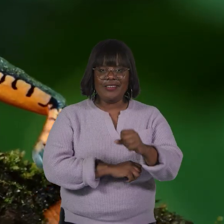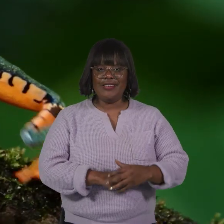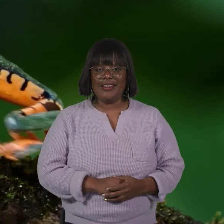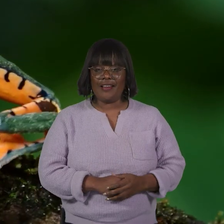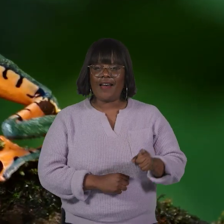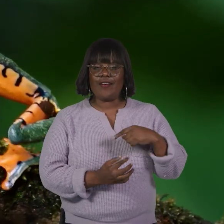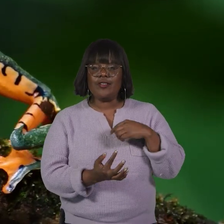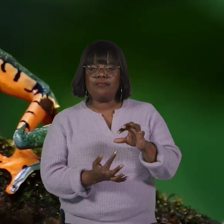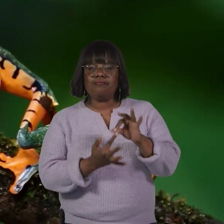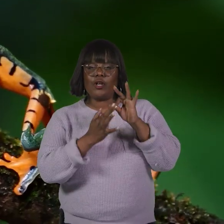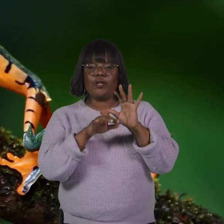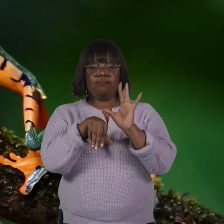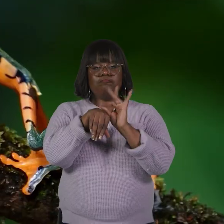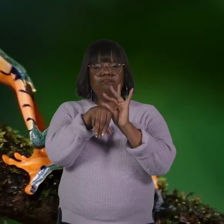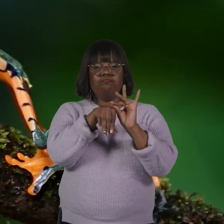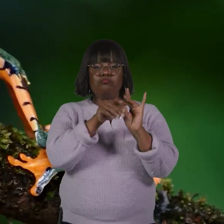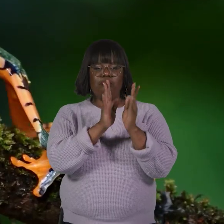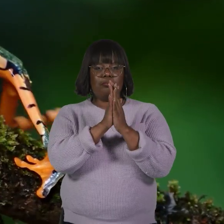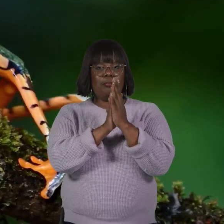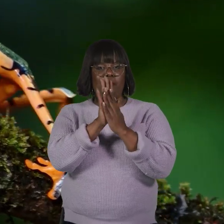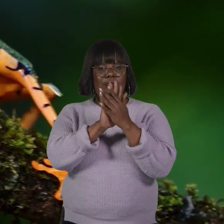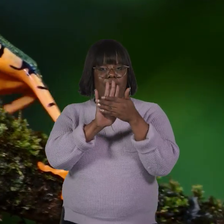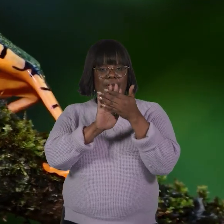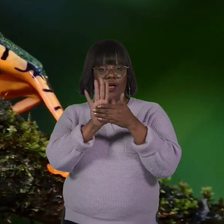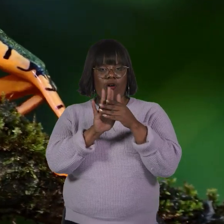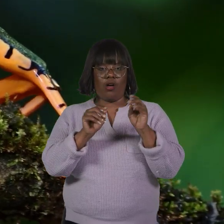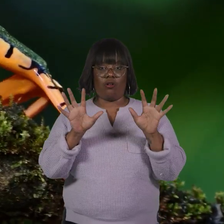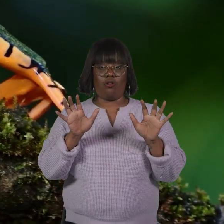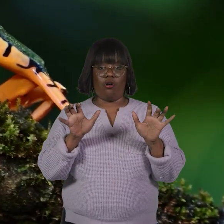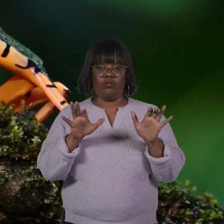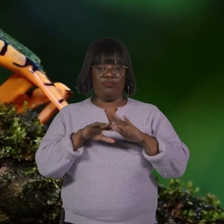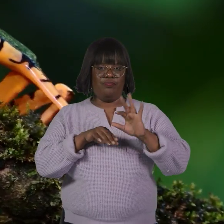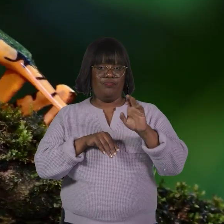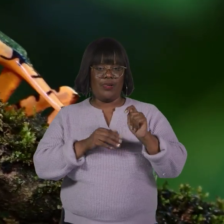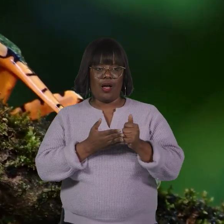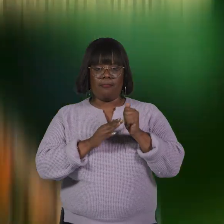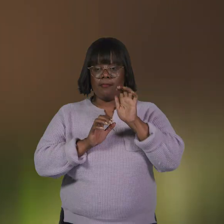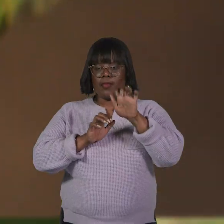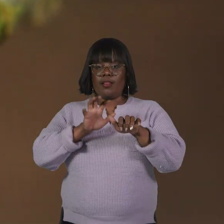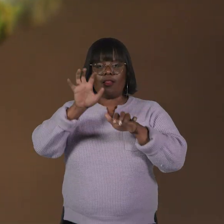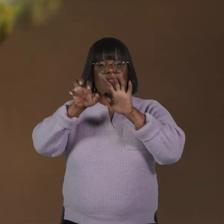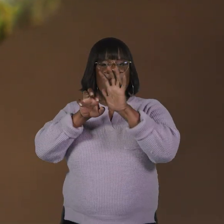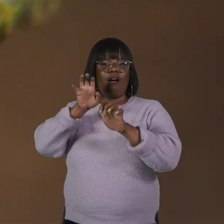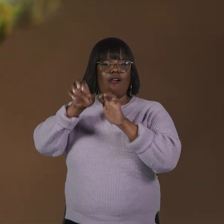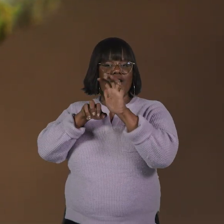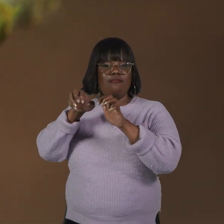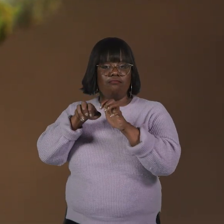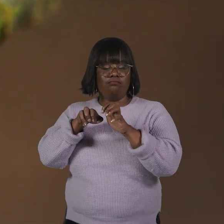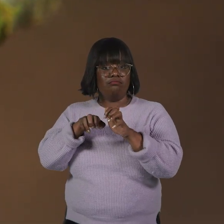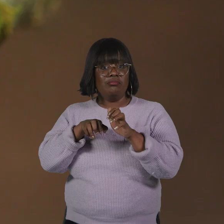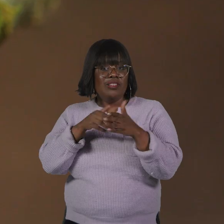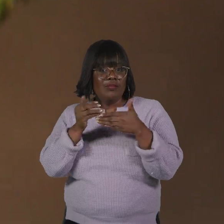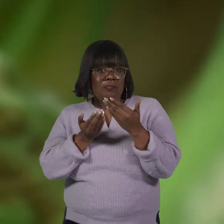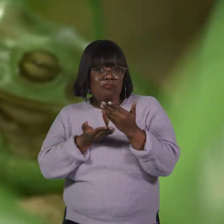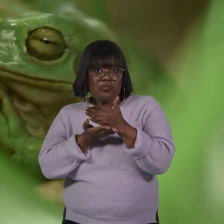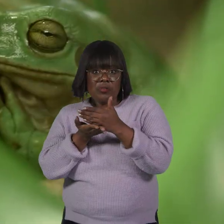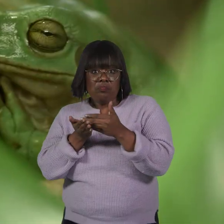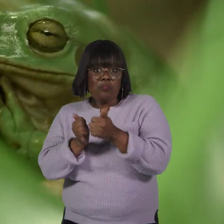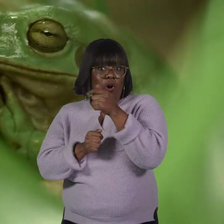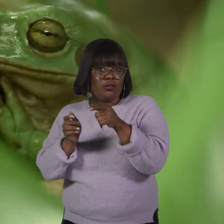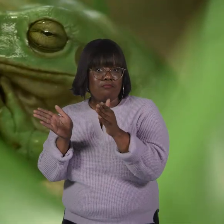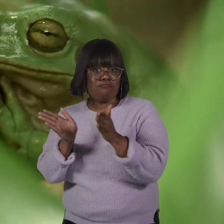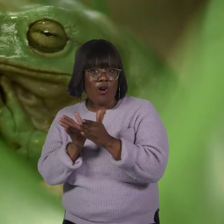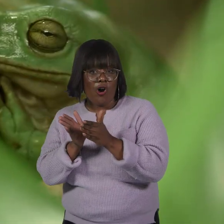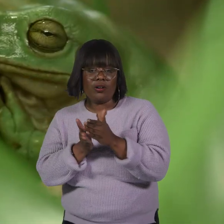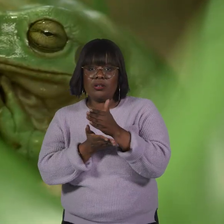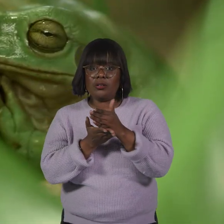special adhesive pads and claws on their feet to help them climb. Though most are small, some